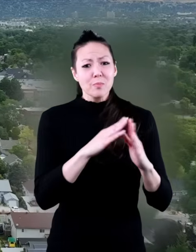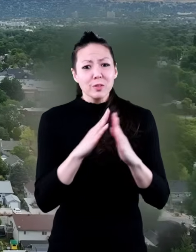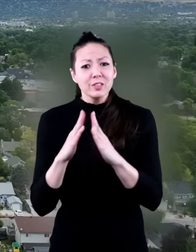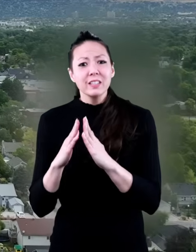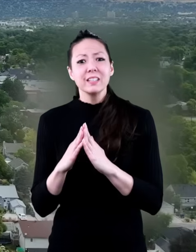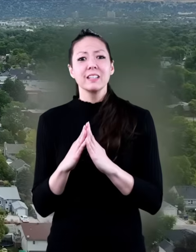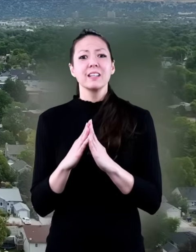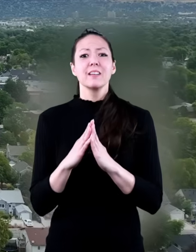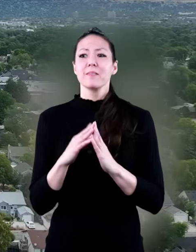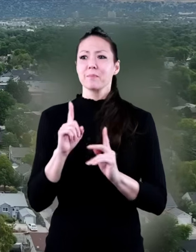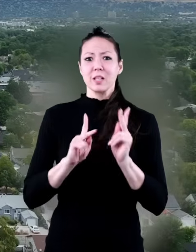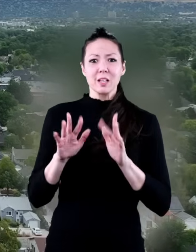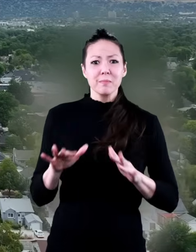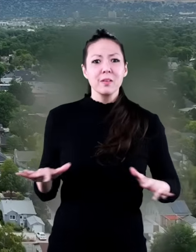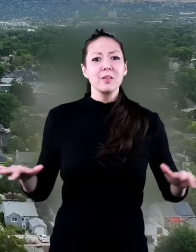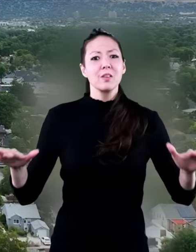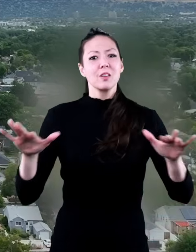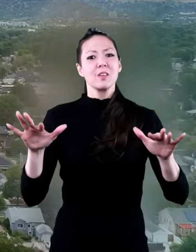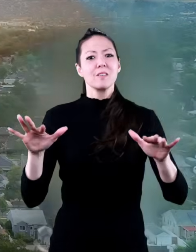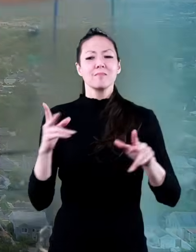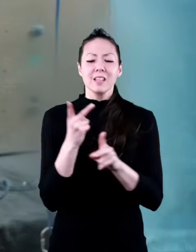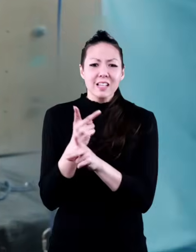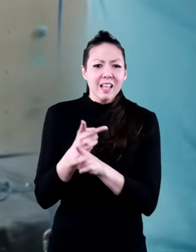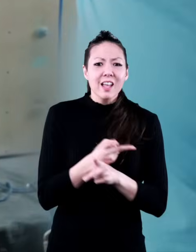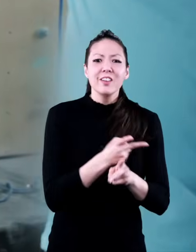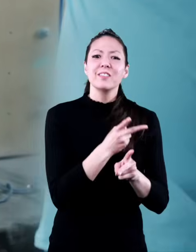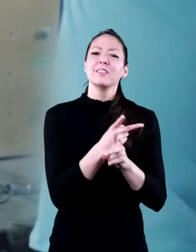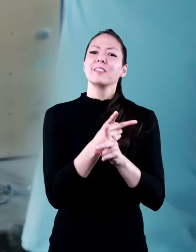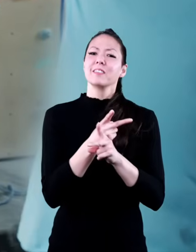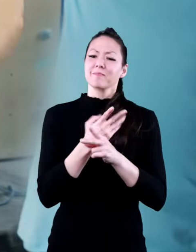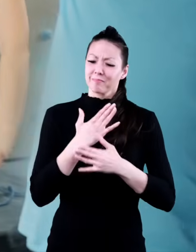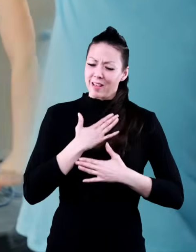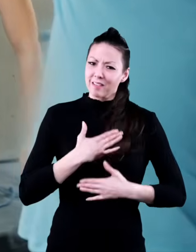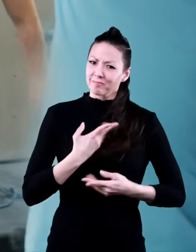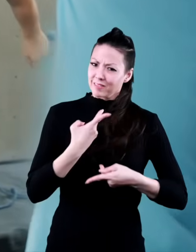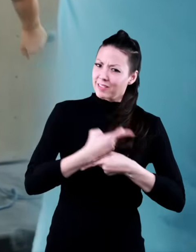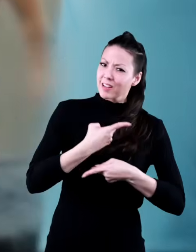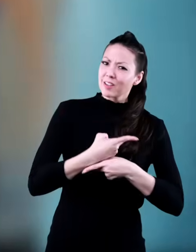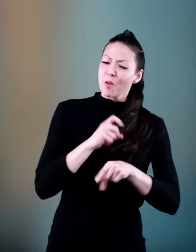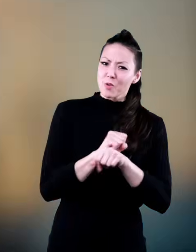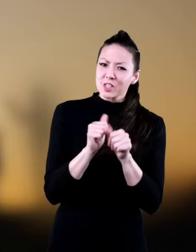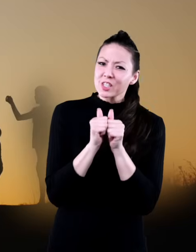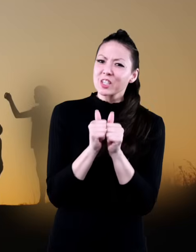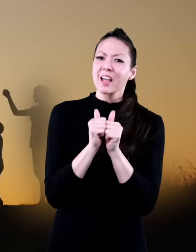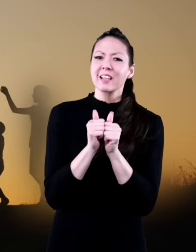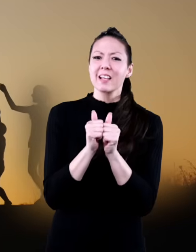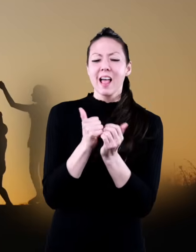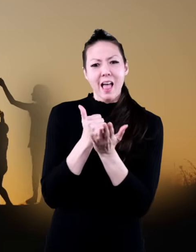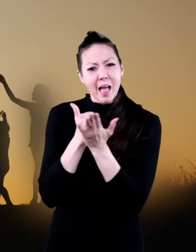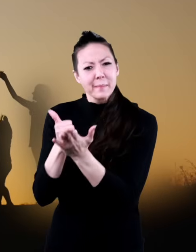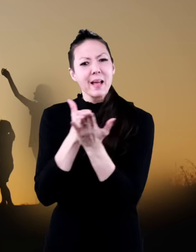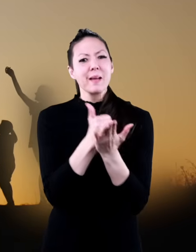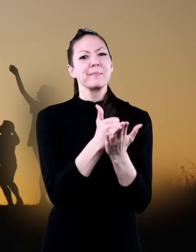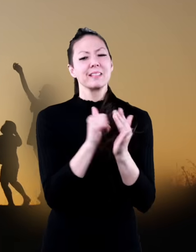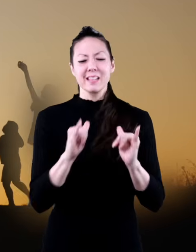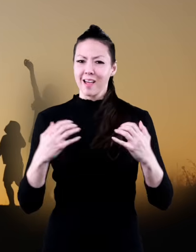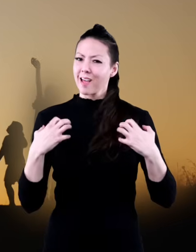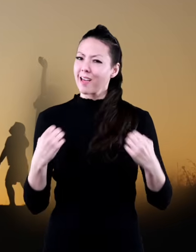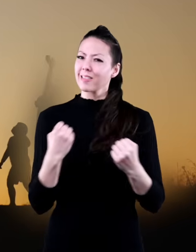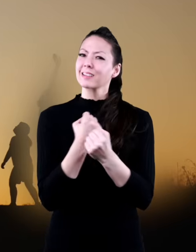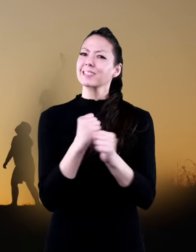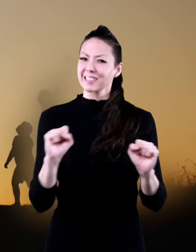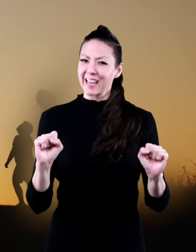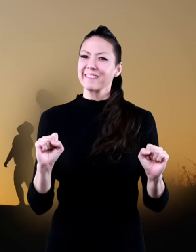in your community from getting sick when we take care of our bodies and work together we can help each other stay